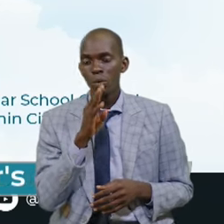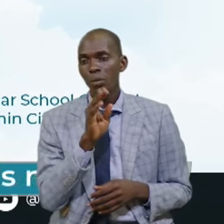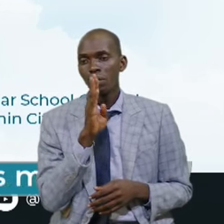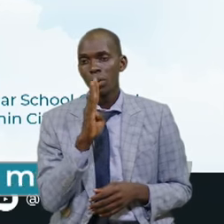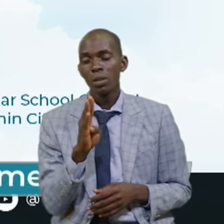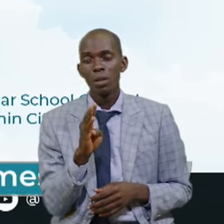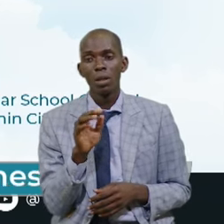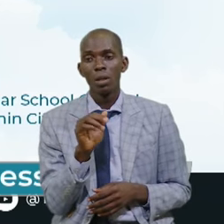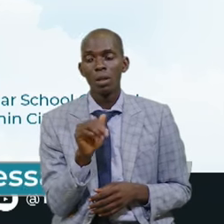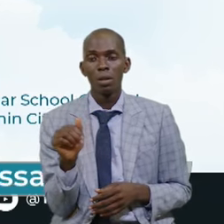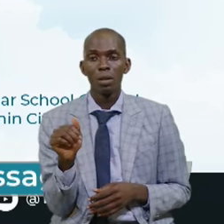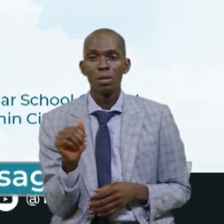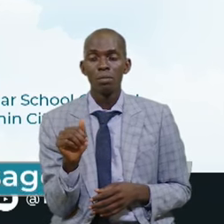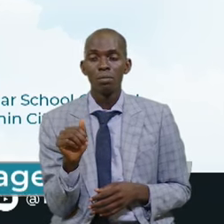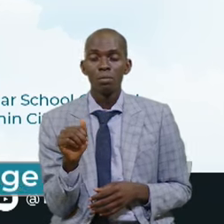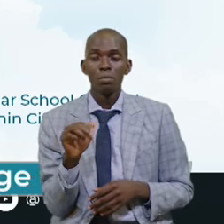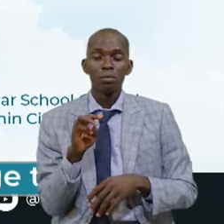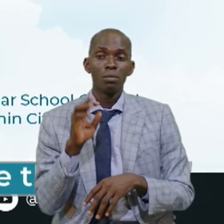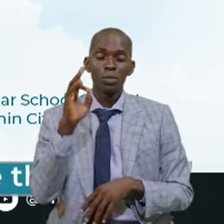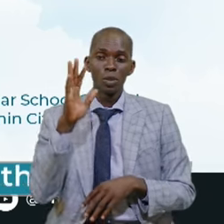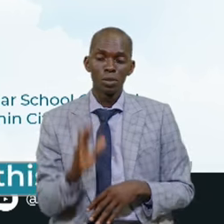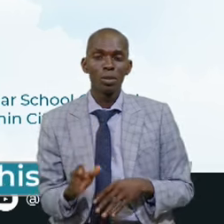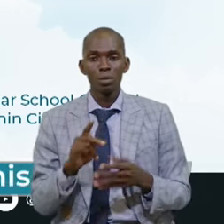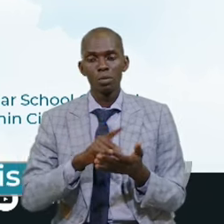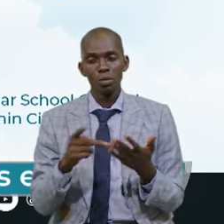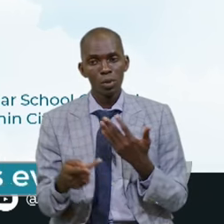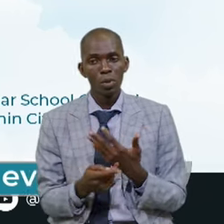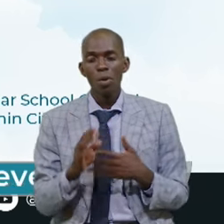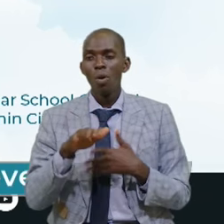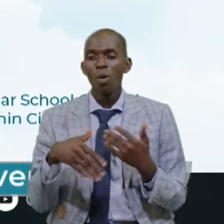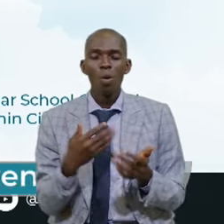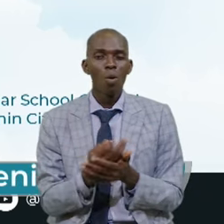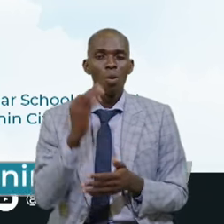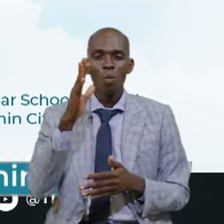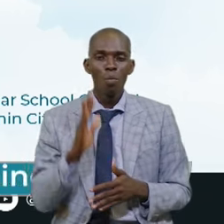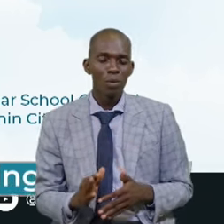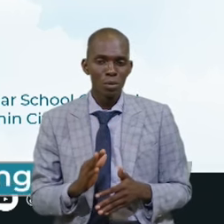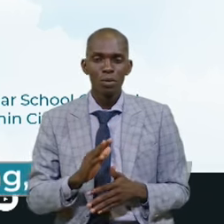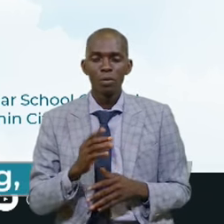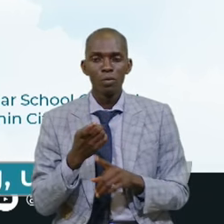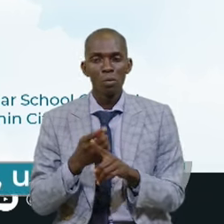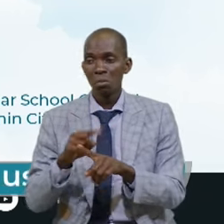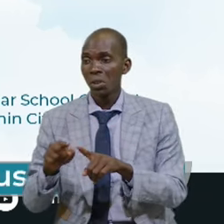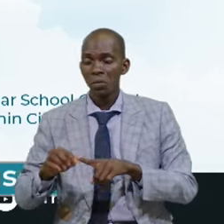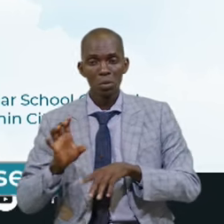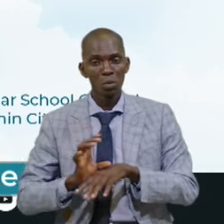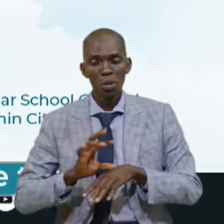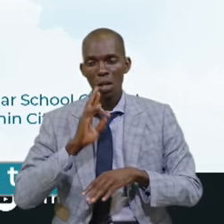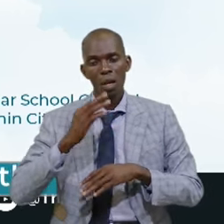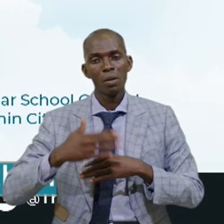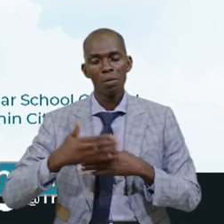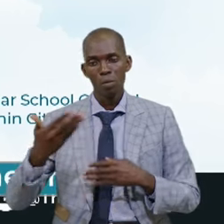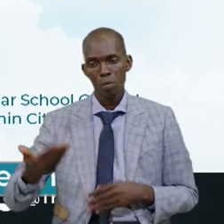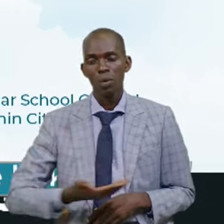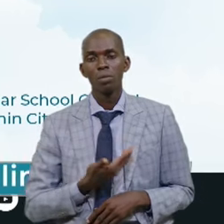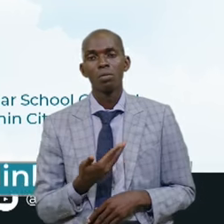All ministers in all churches, all professionals, all Christian workers, please make